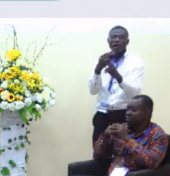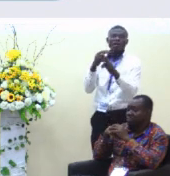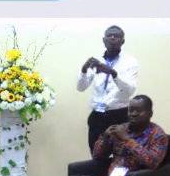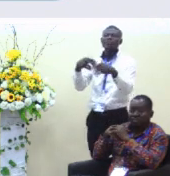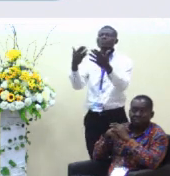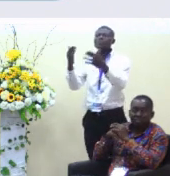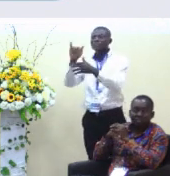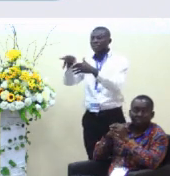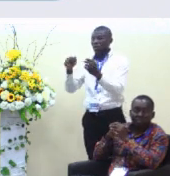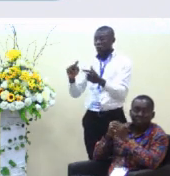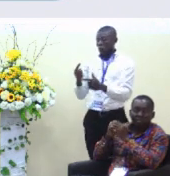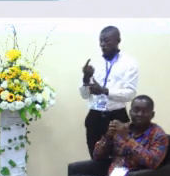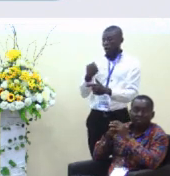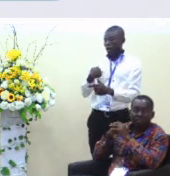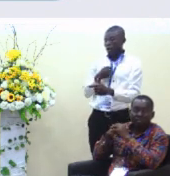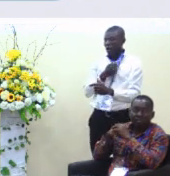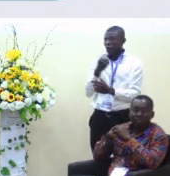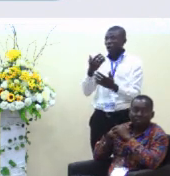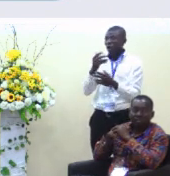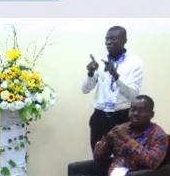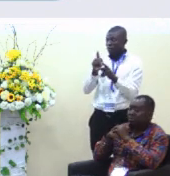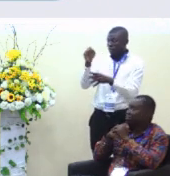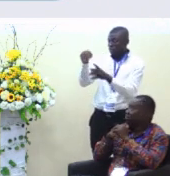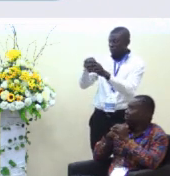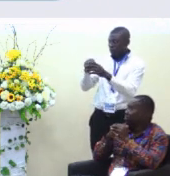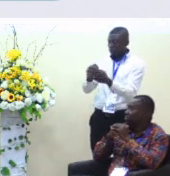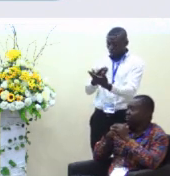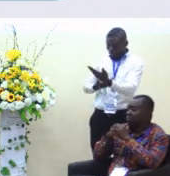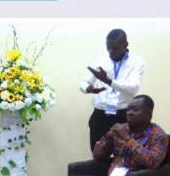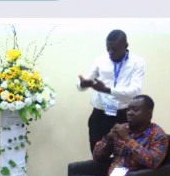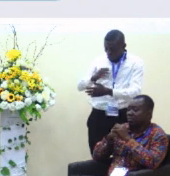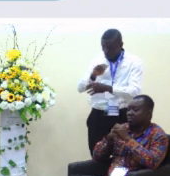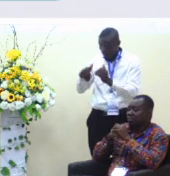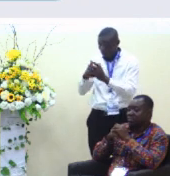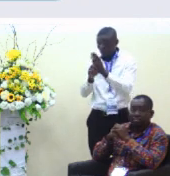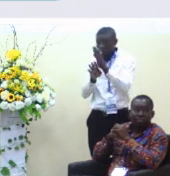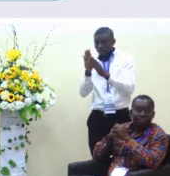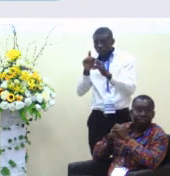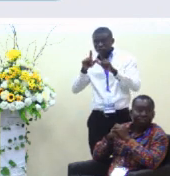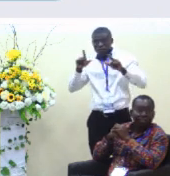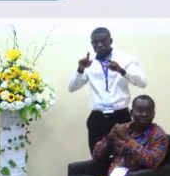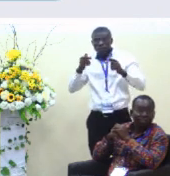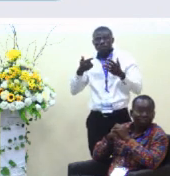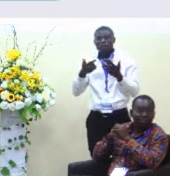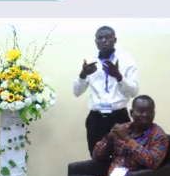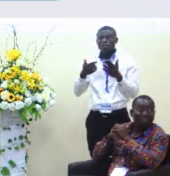names. So one of our grantees engaged in developing a language